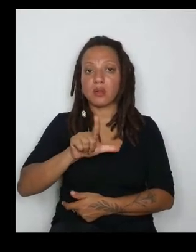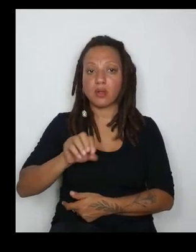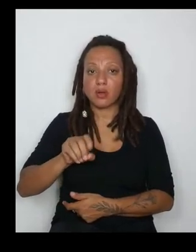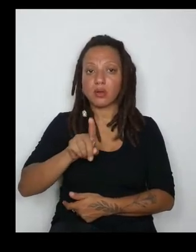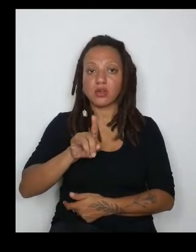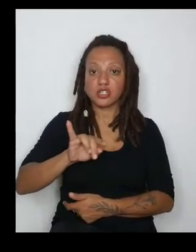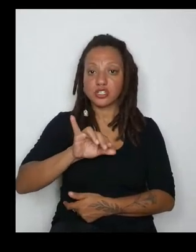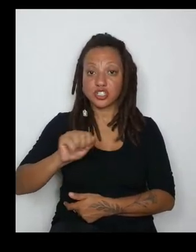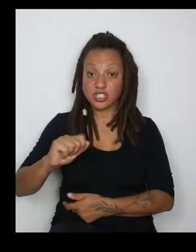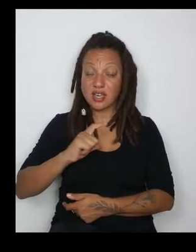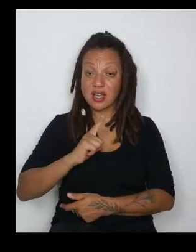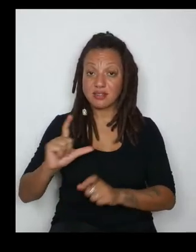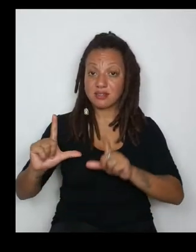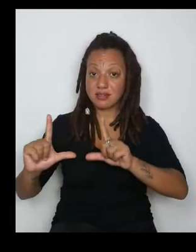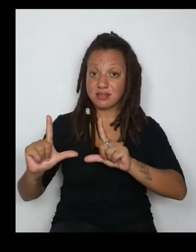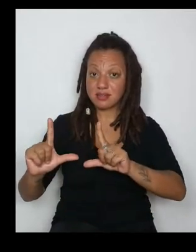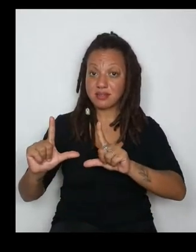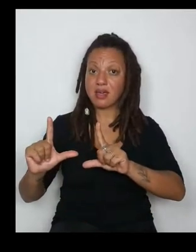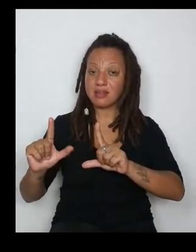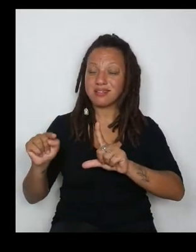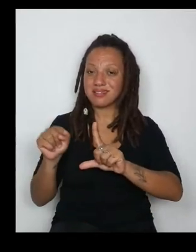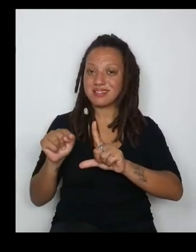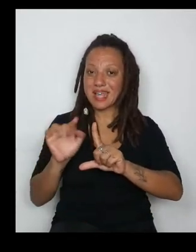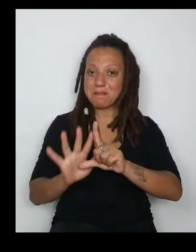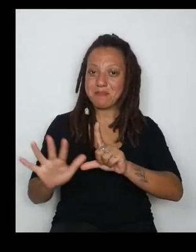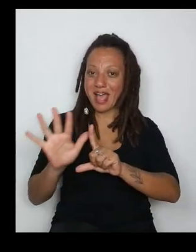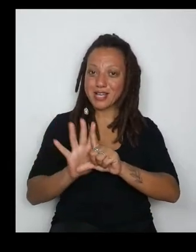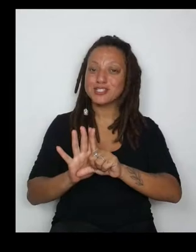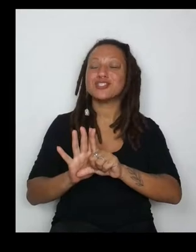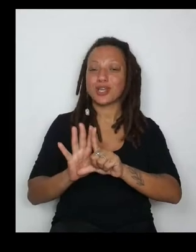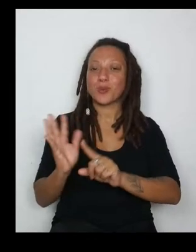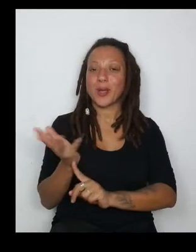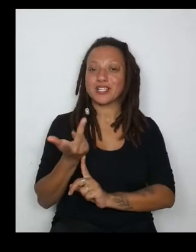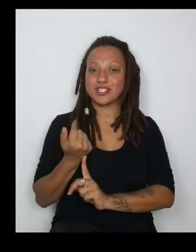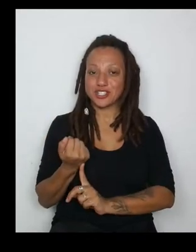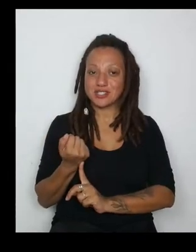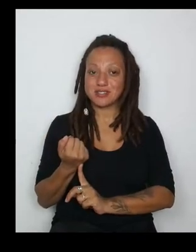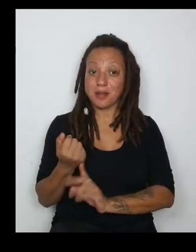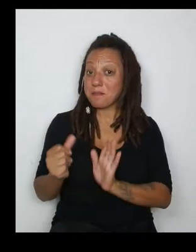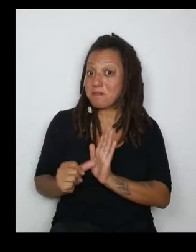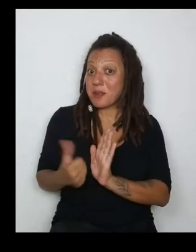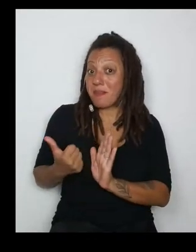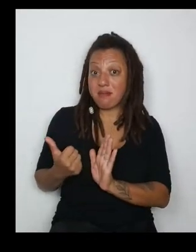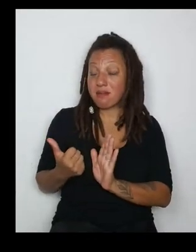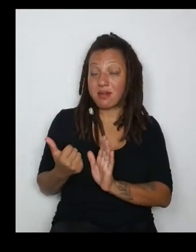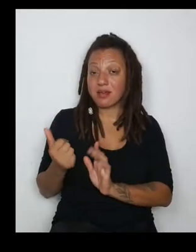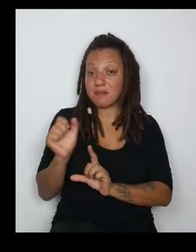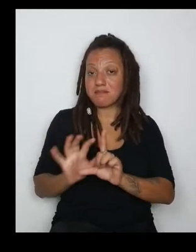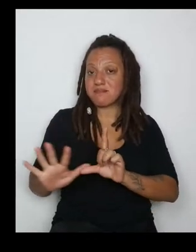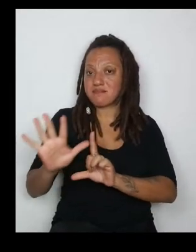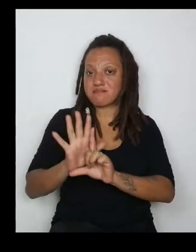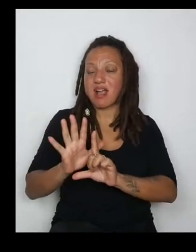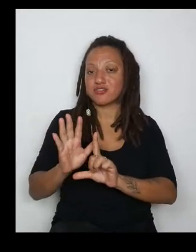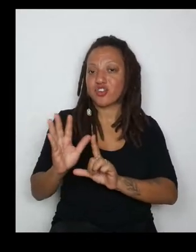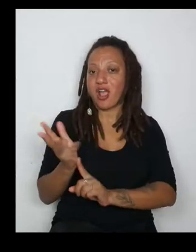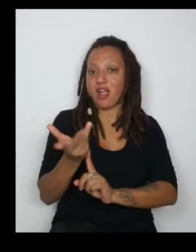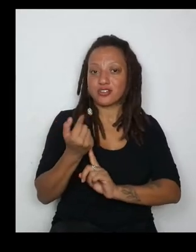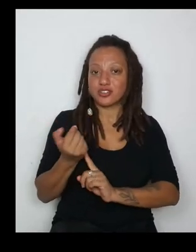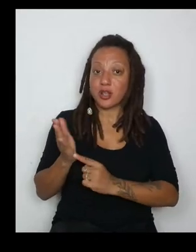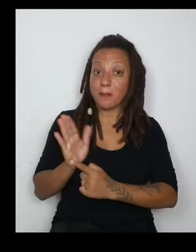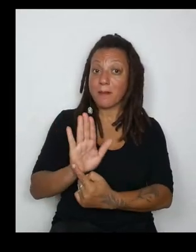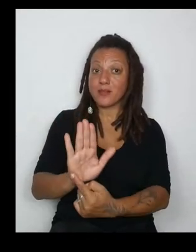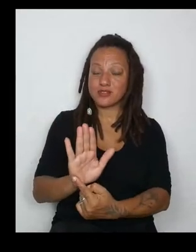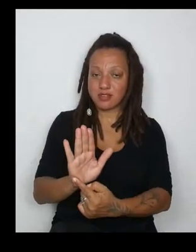right there that was the first picture you saw in the show in order to make the point that this is a phantasm constructed in